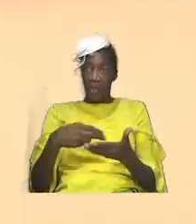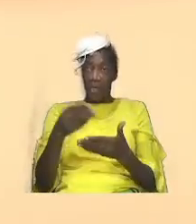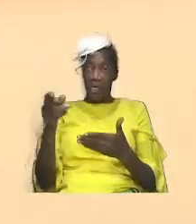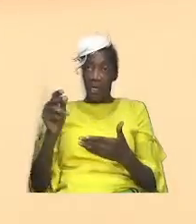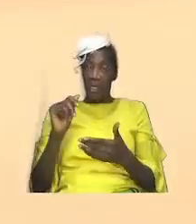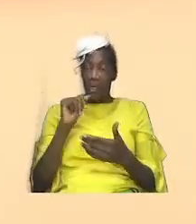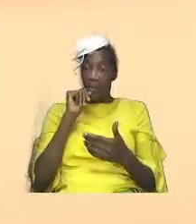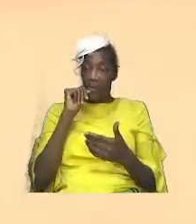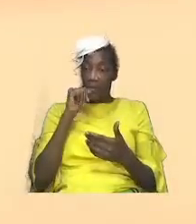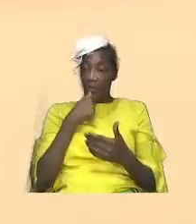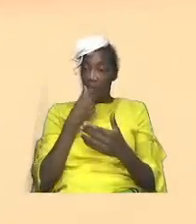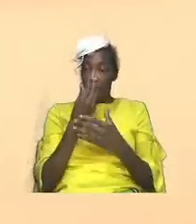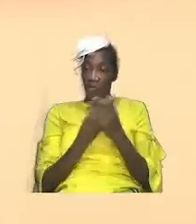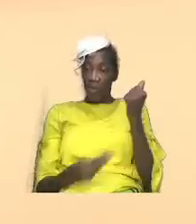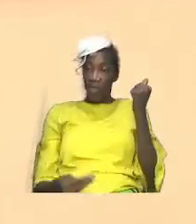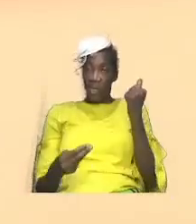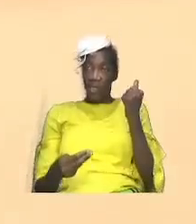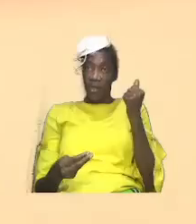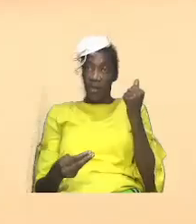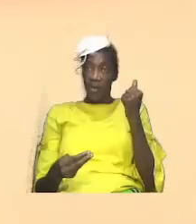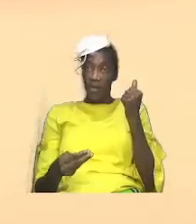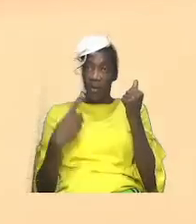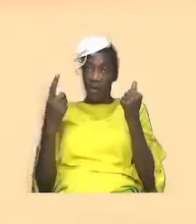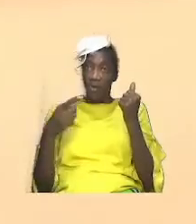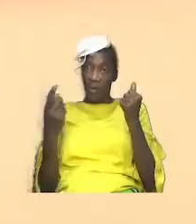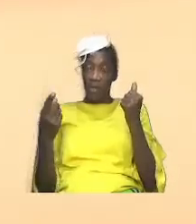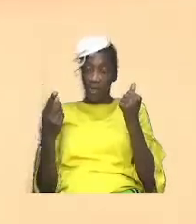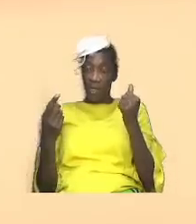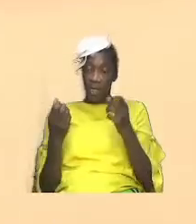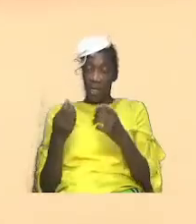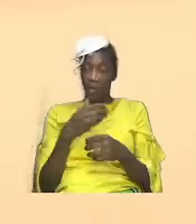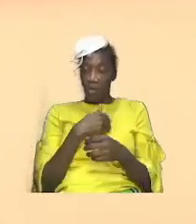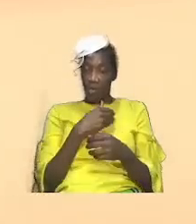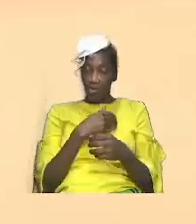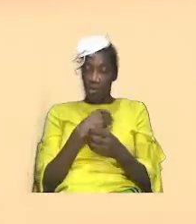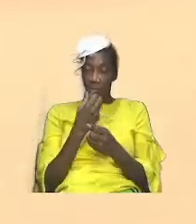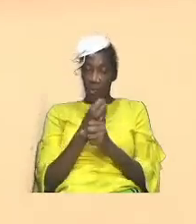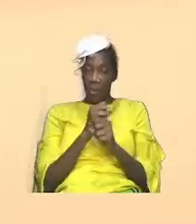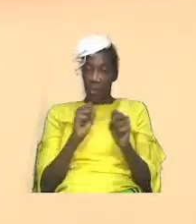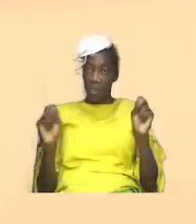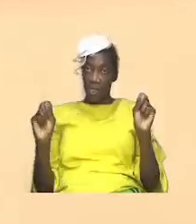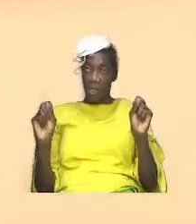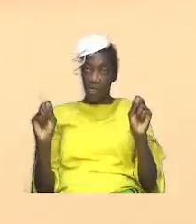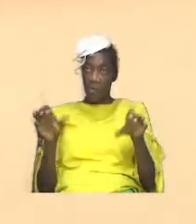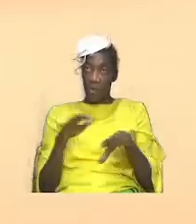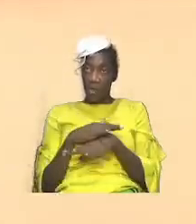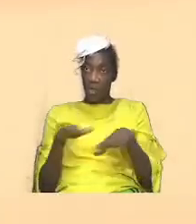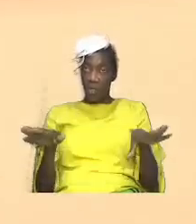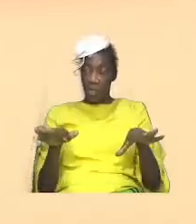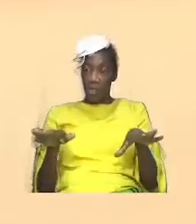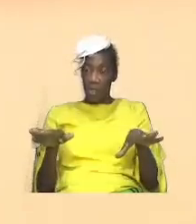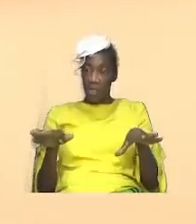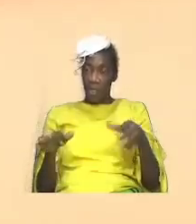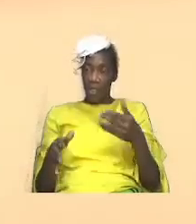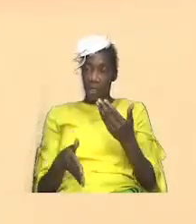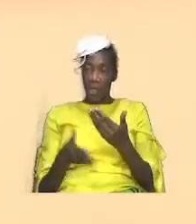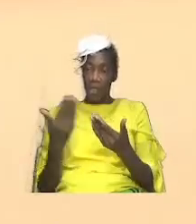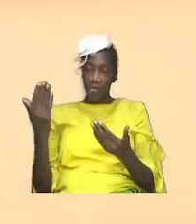suffer loss. The only thing is that our souls will be saved. But nothing will, we're going